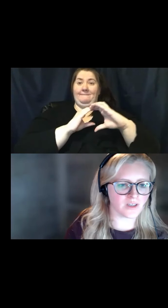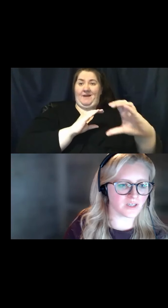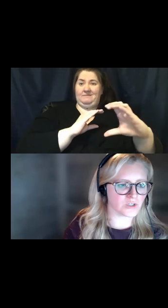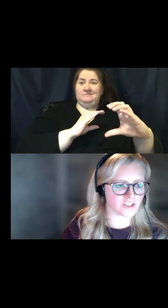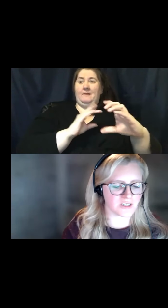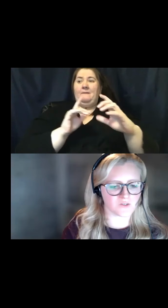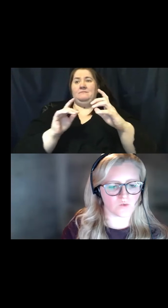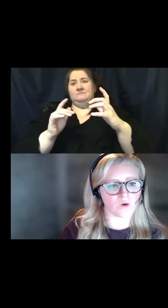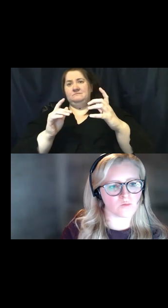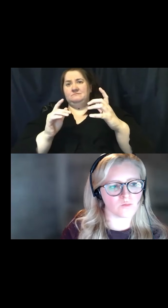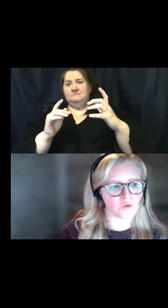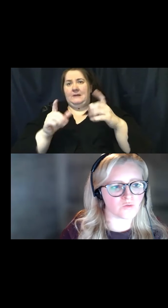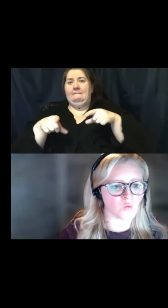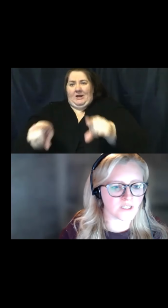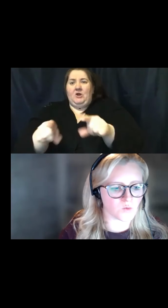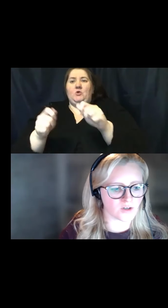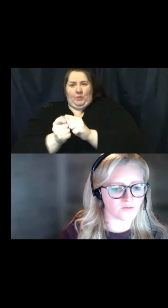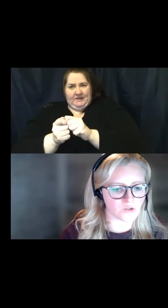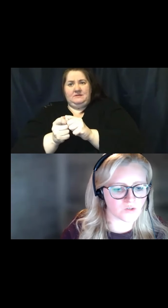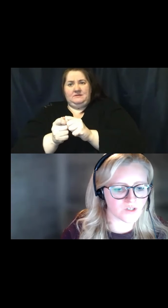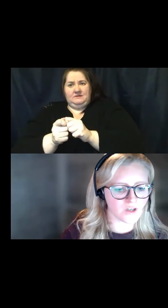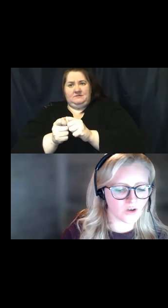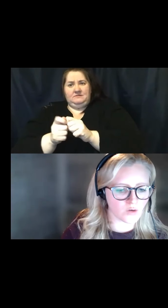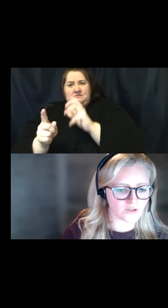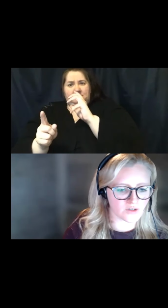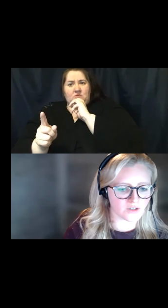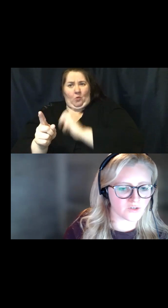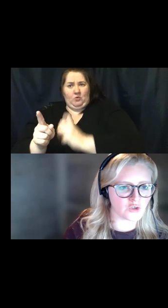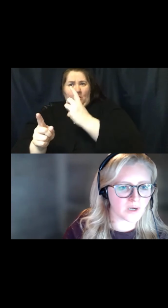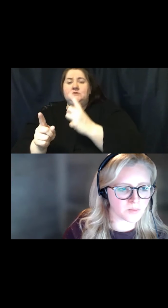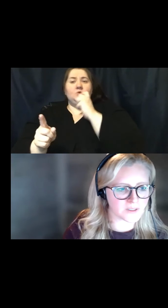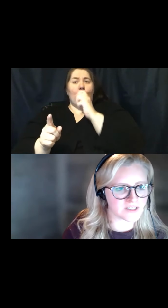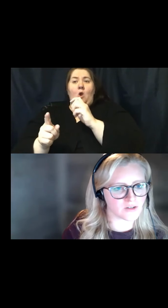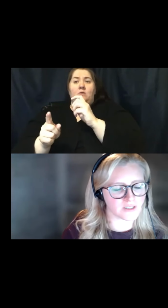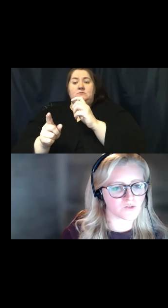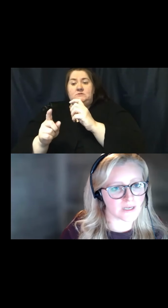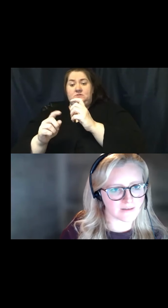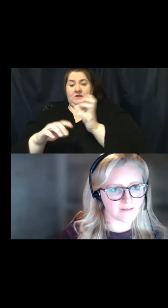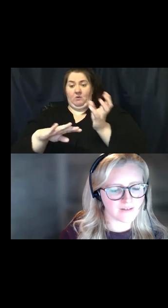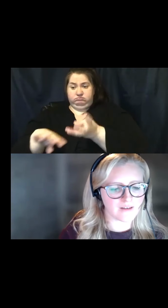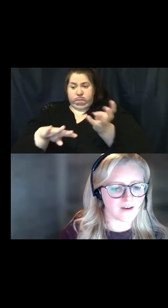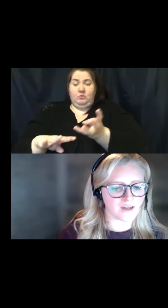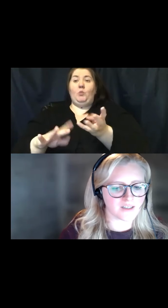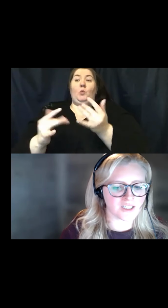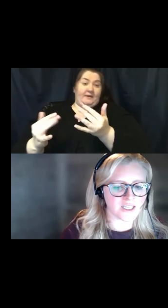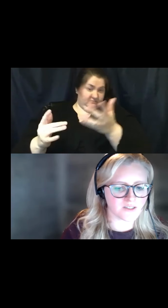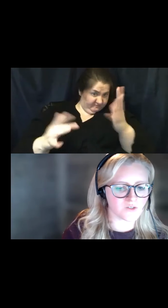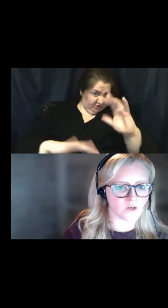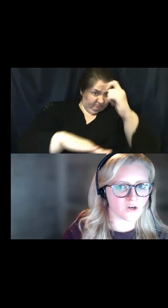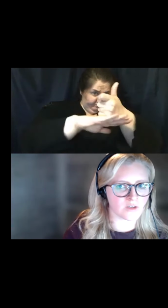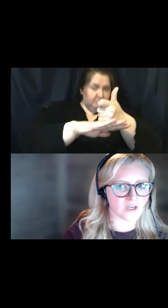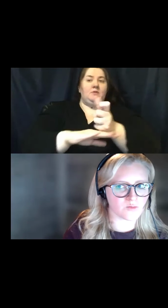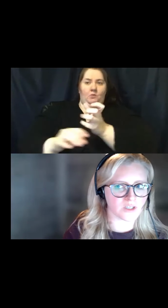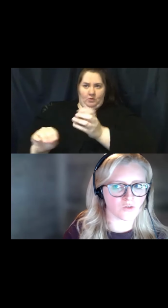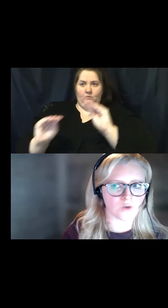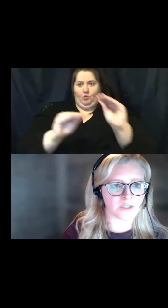pipe, in which case we won't move wastewater flows over to the new pipe until it's ready. In cases